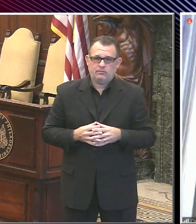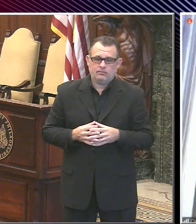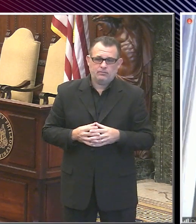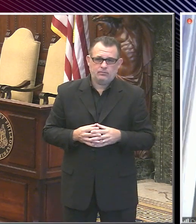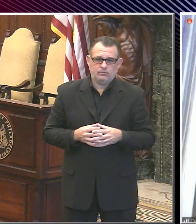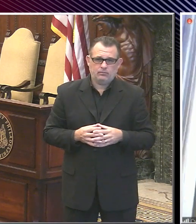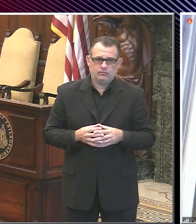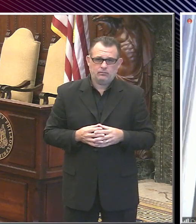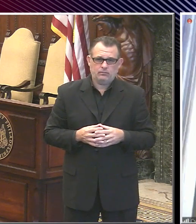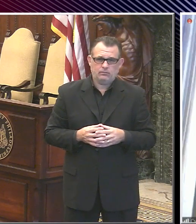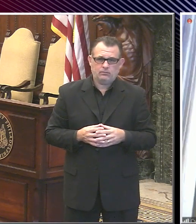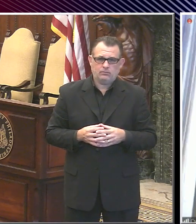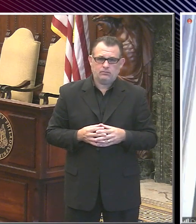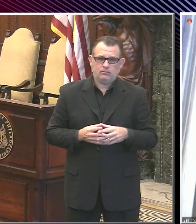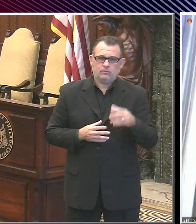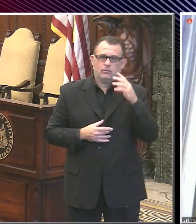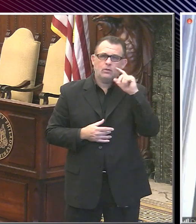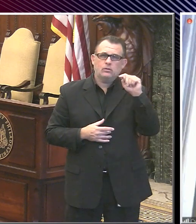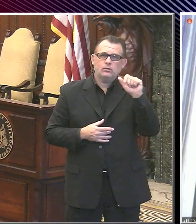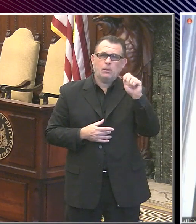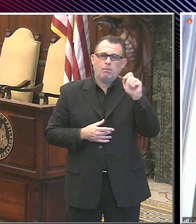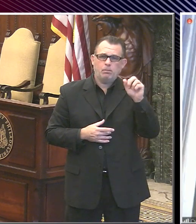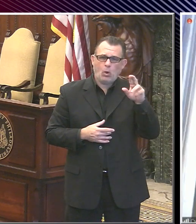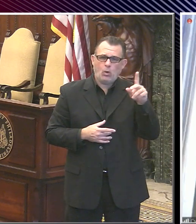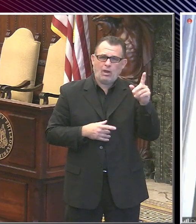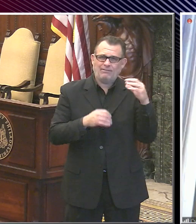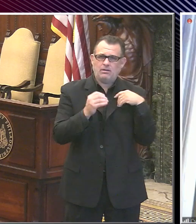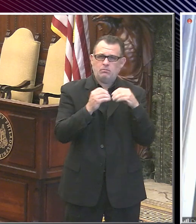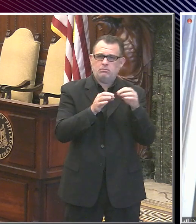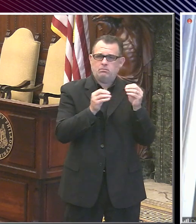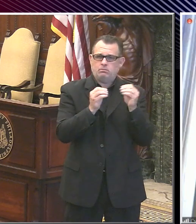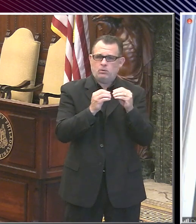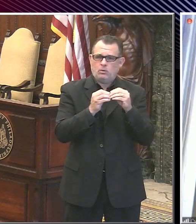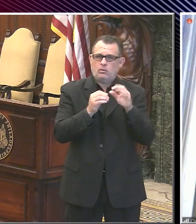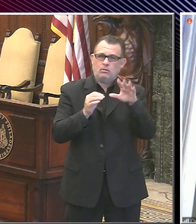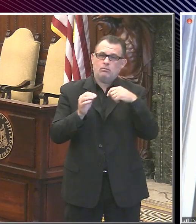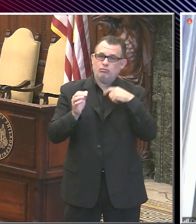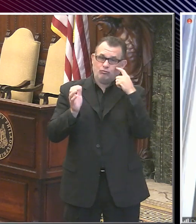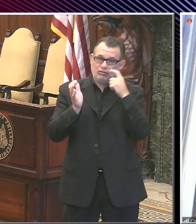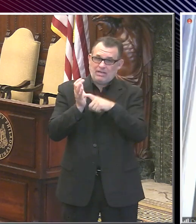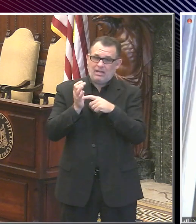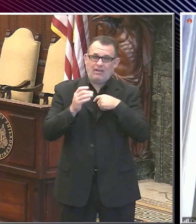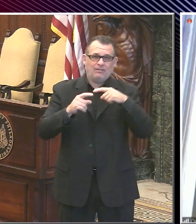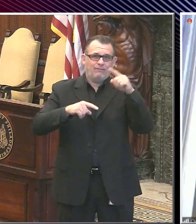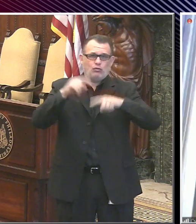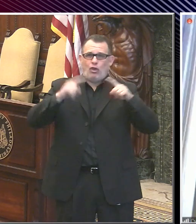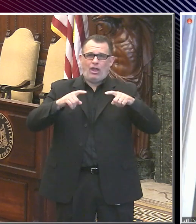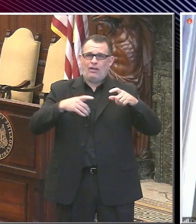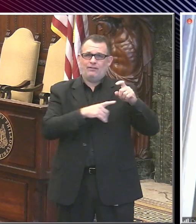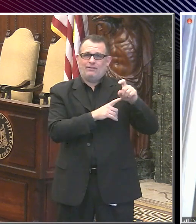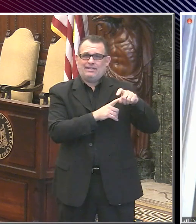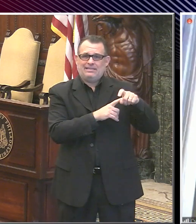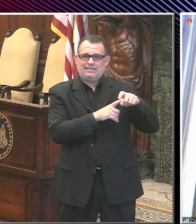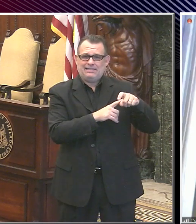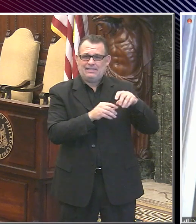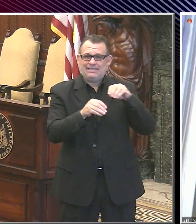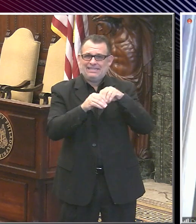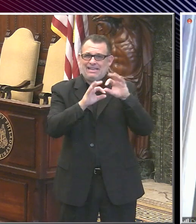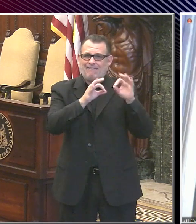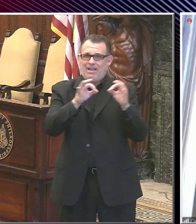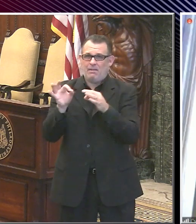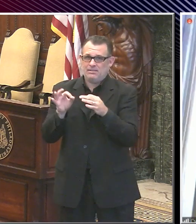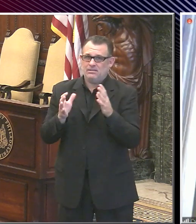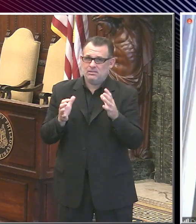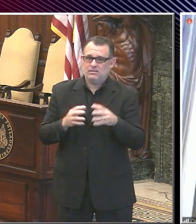Mark around the need and capacity. We recognize there's various degrees of needs among the families. And